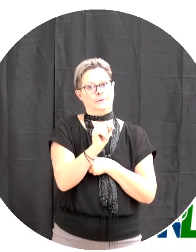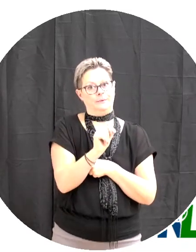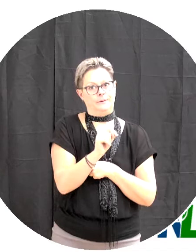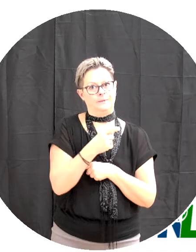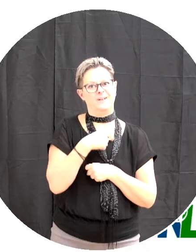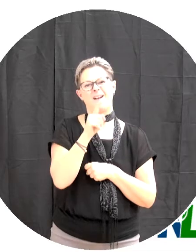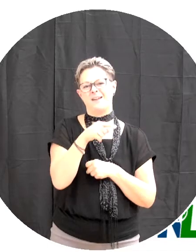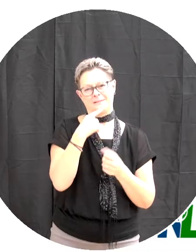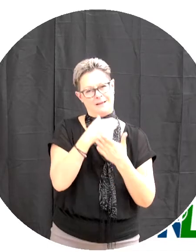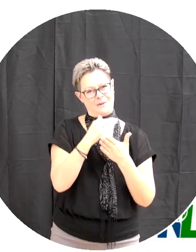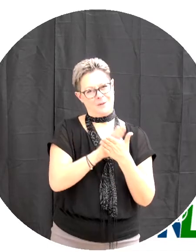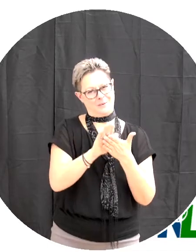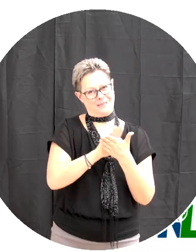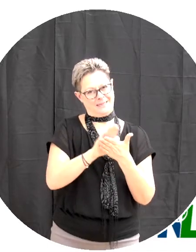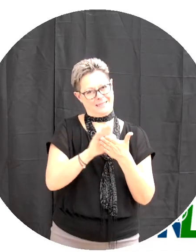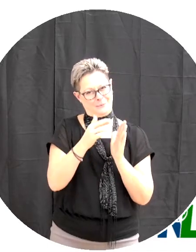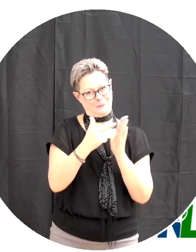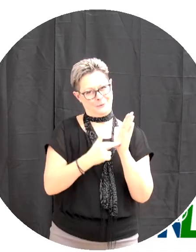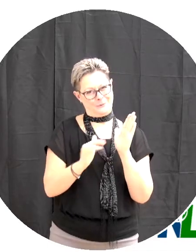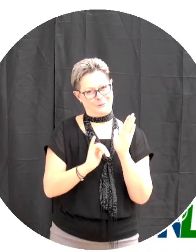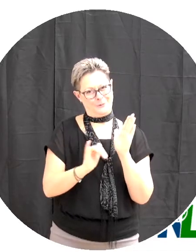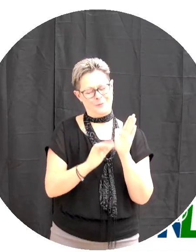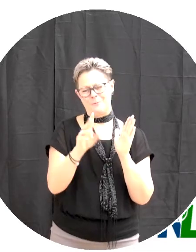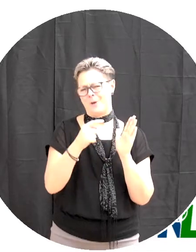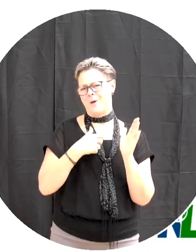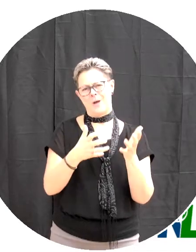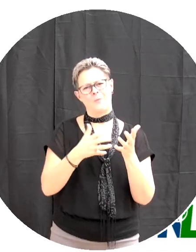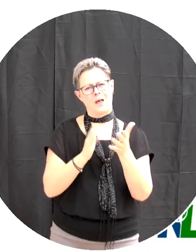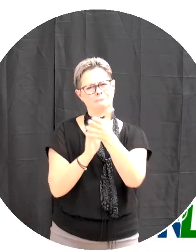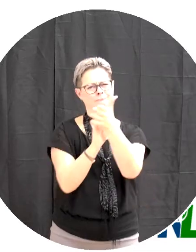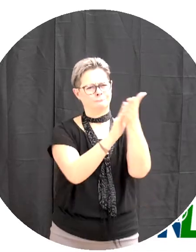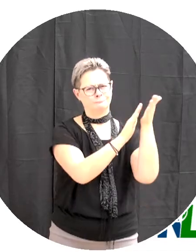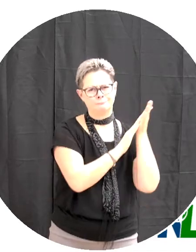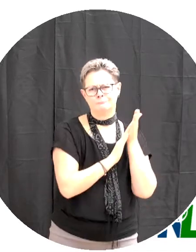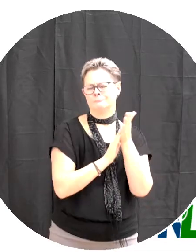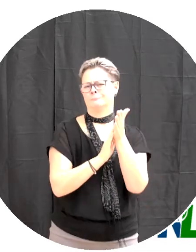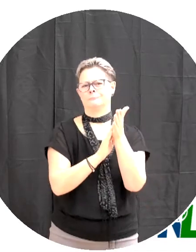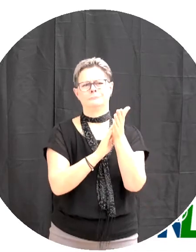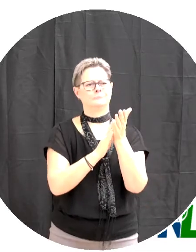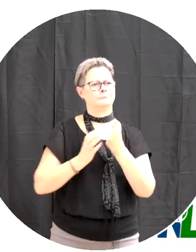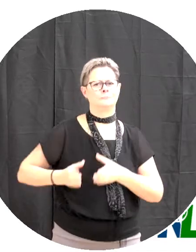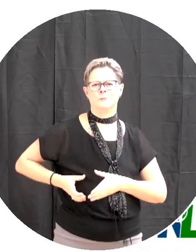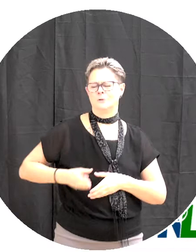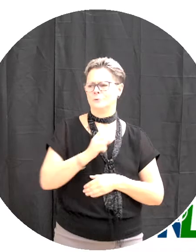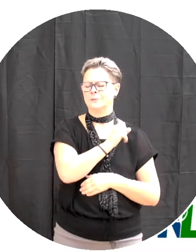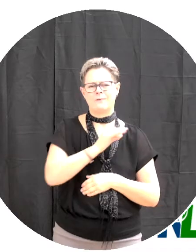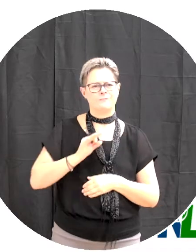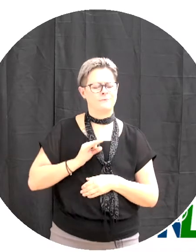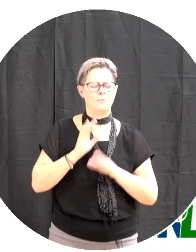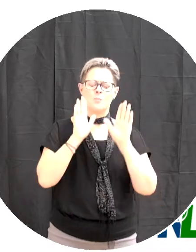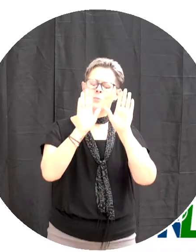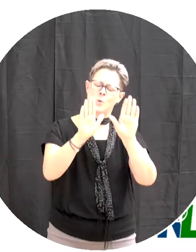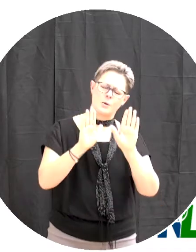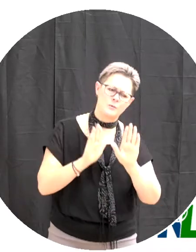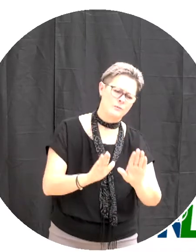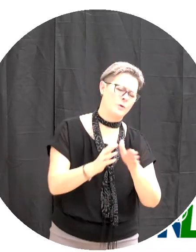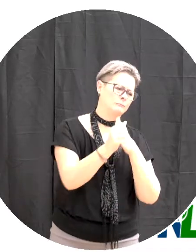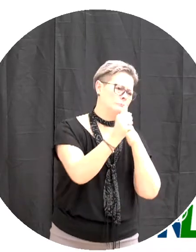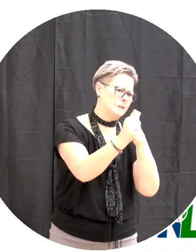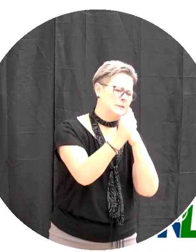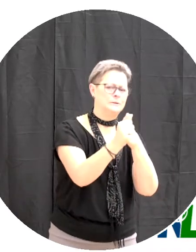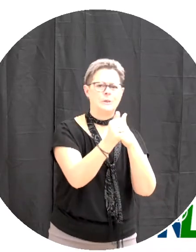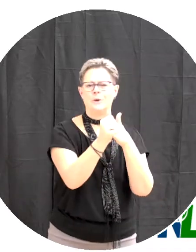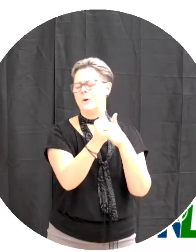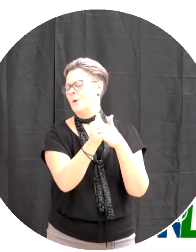cleaning protocols, but a big shout out to our facility staff under Terry's leadership. Done